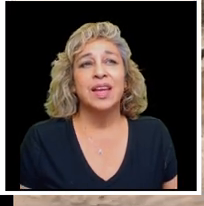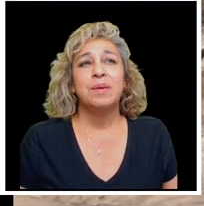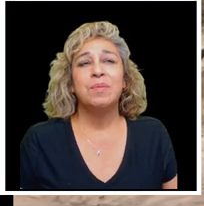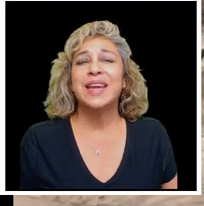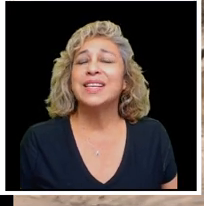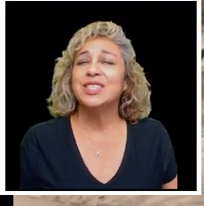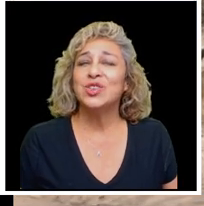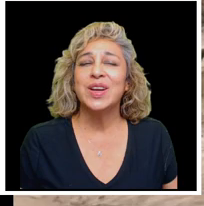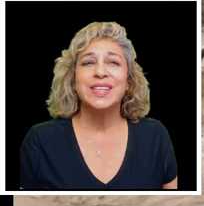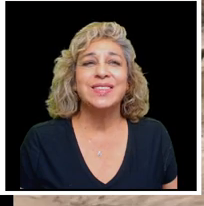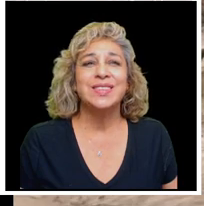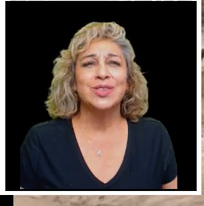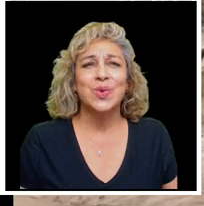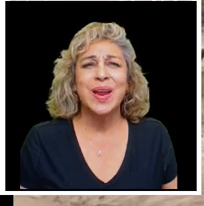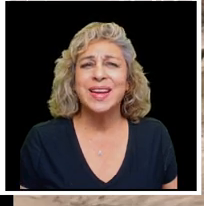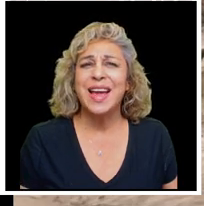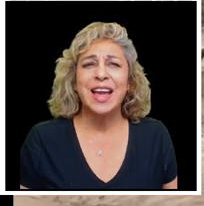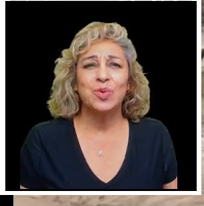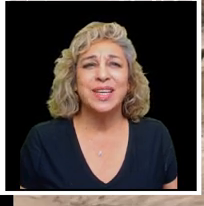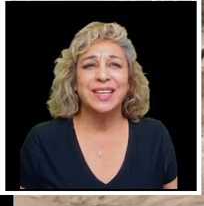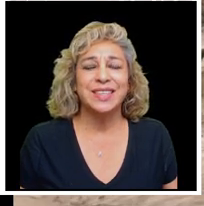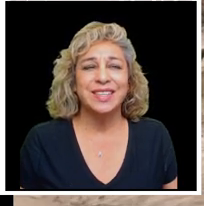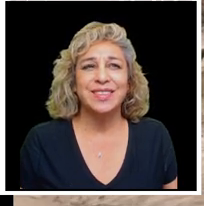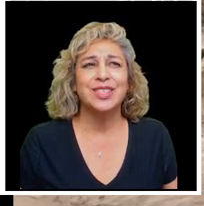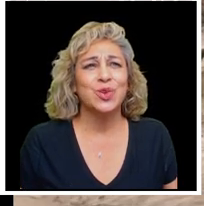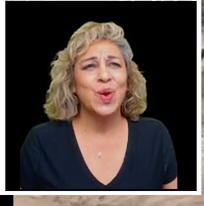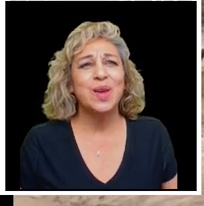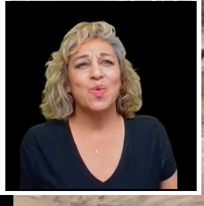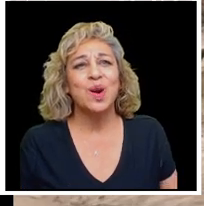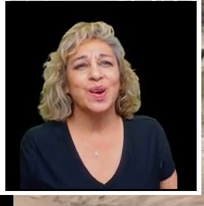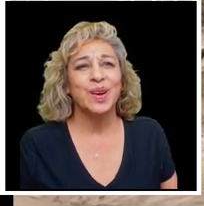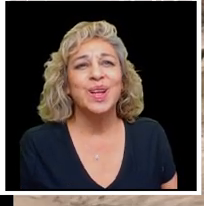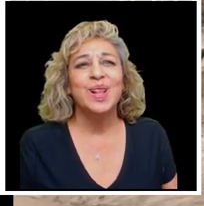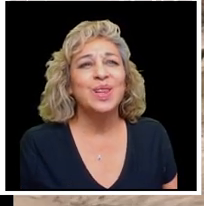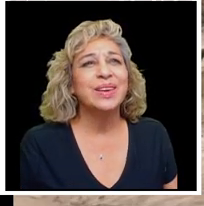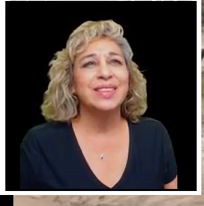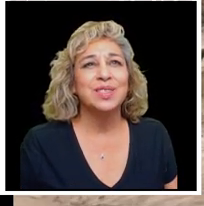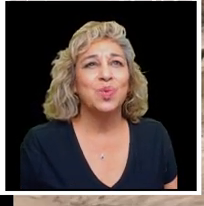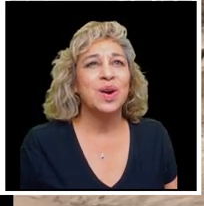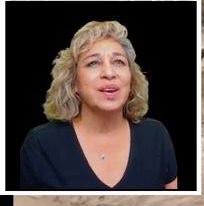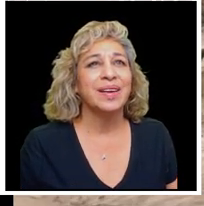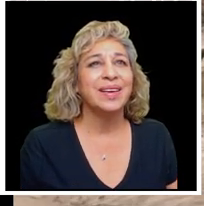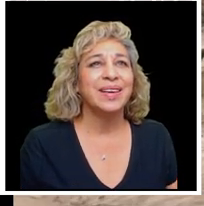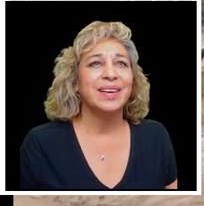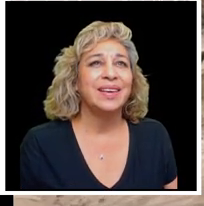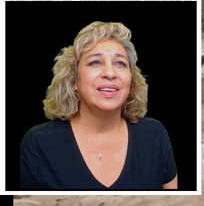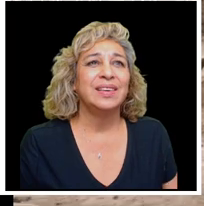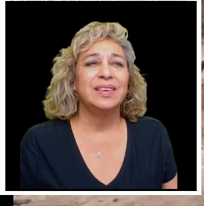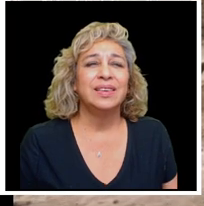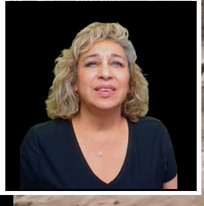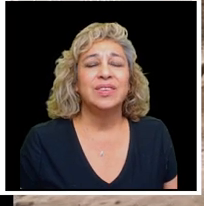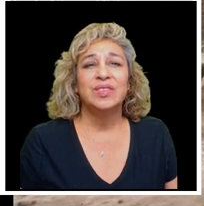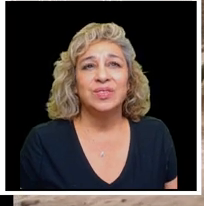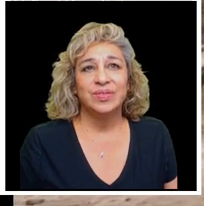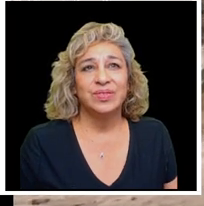by constructing this great aqueduct this great work look at this work